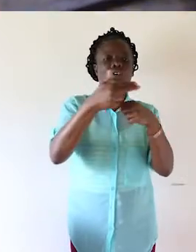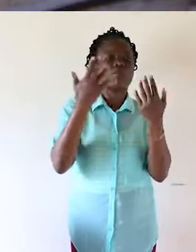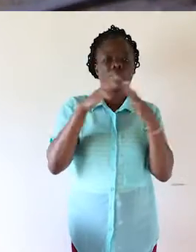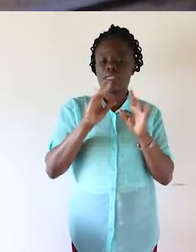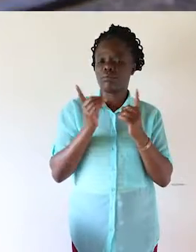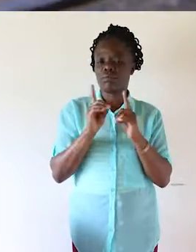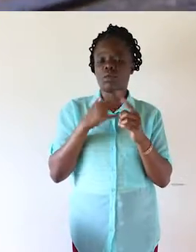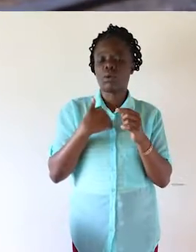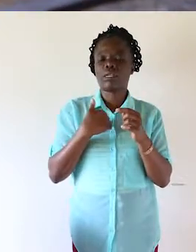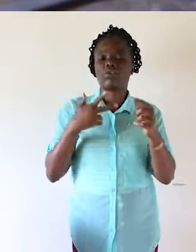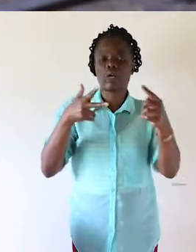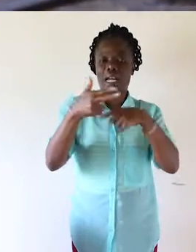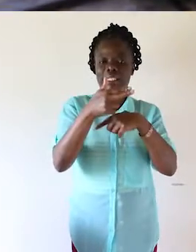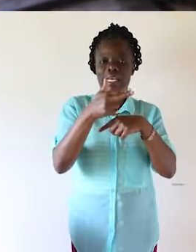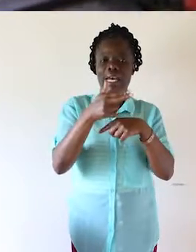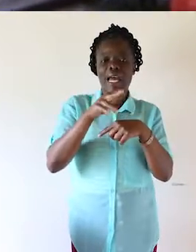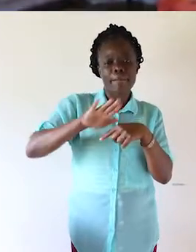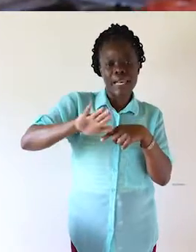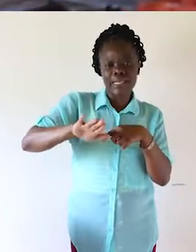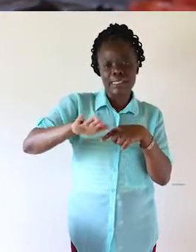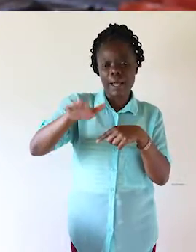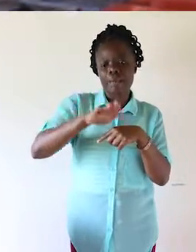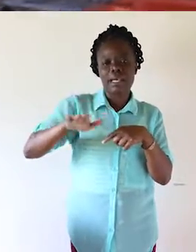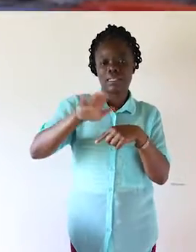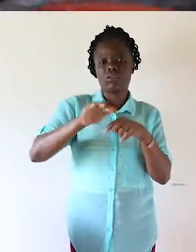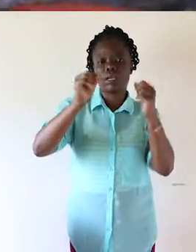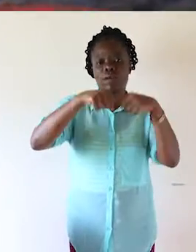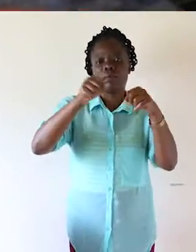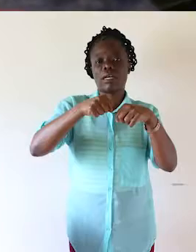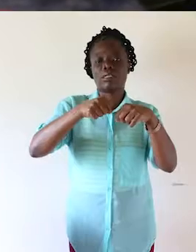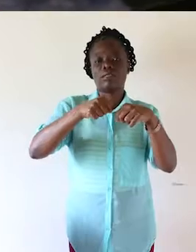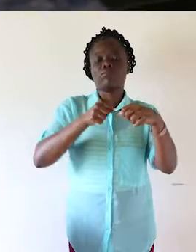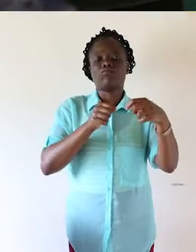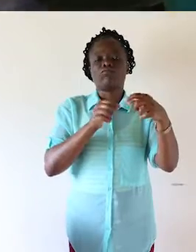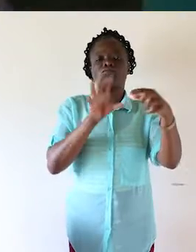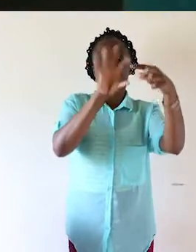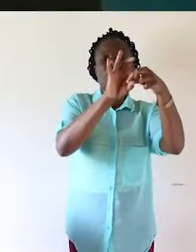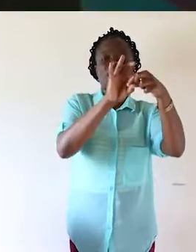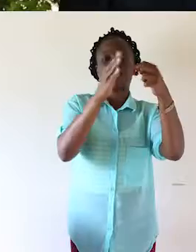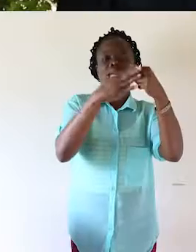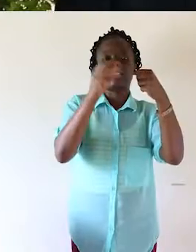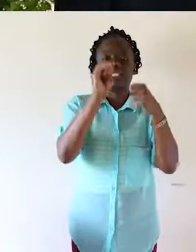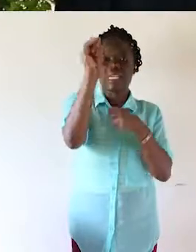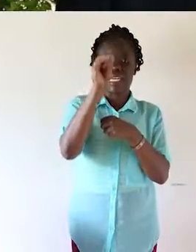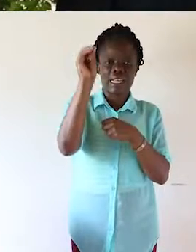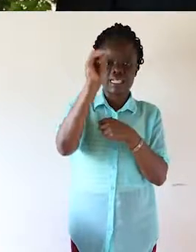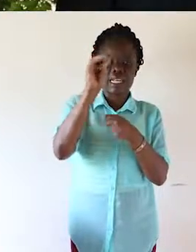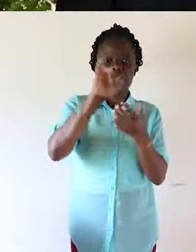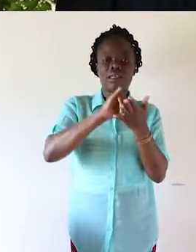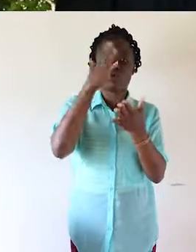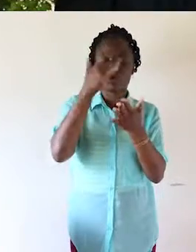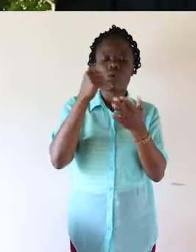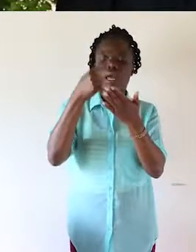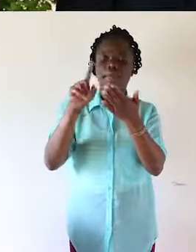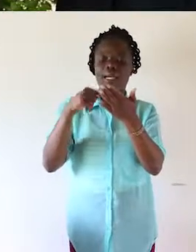We cut and leave a place to enable us fold at 90 degrees. That is why